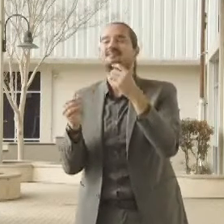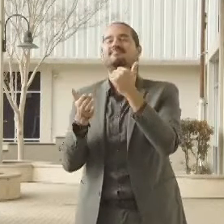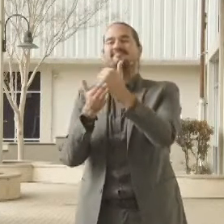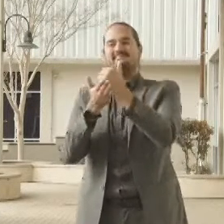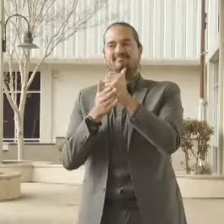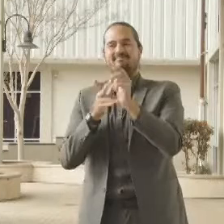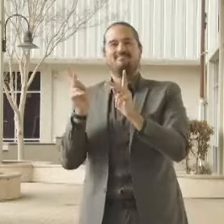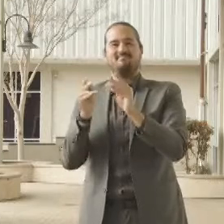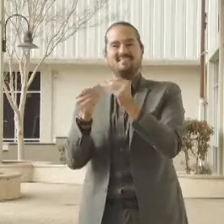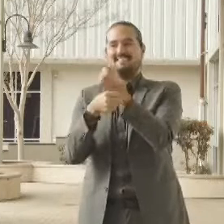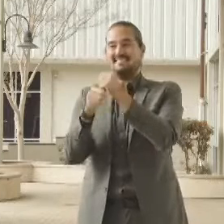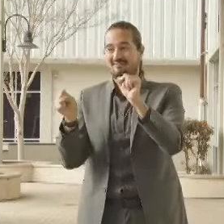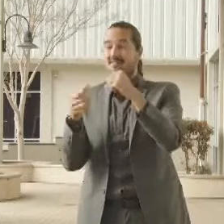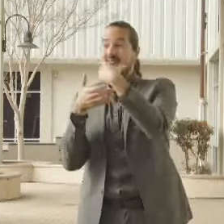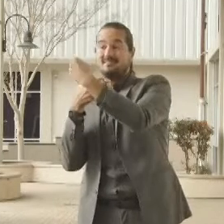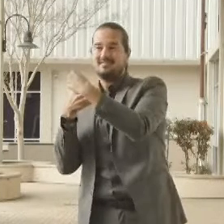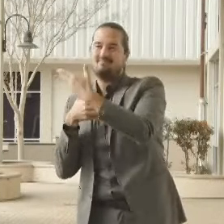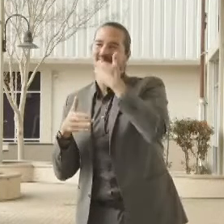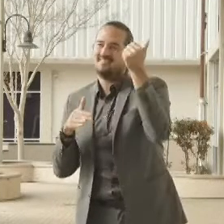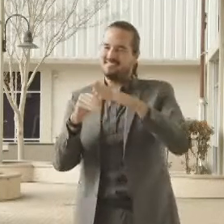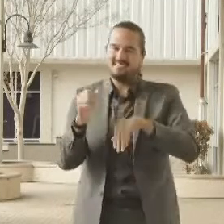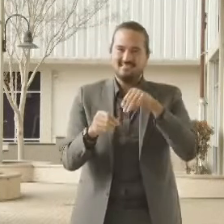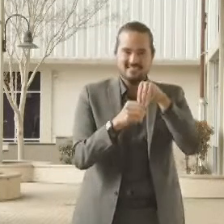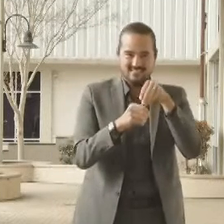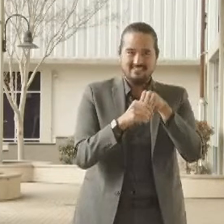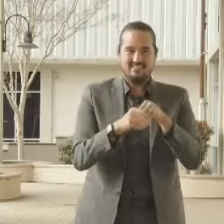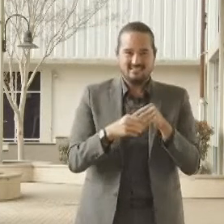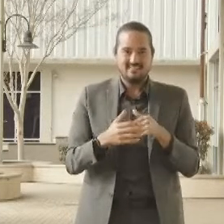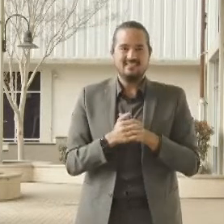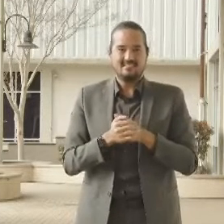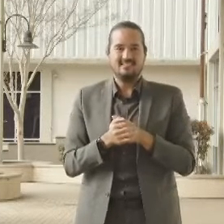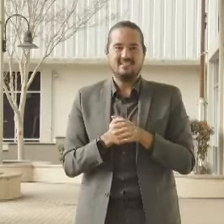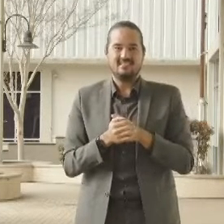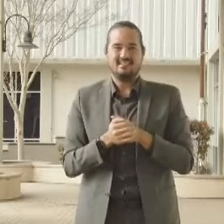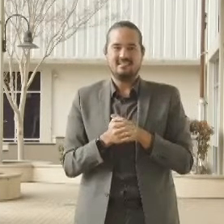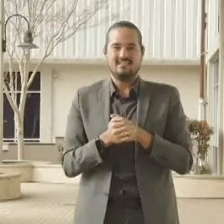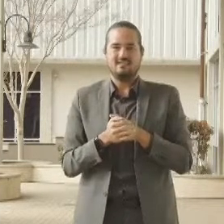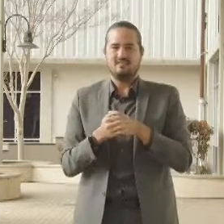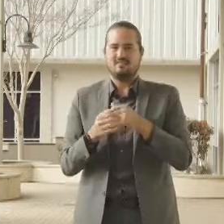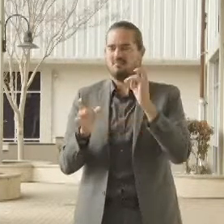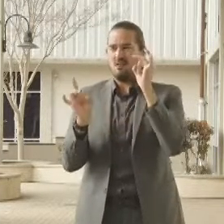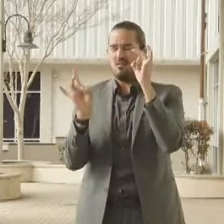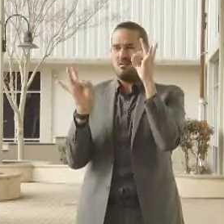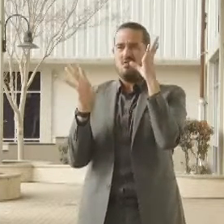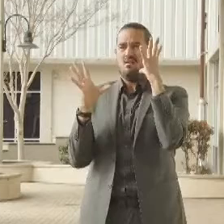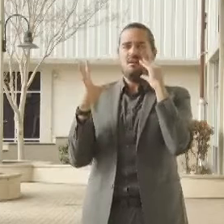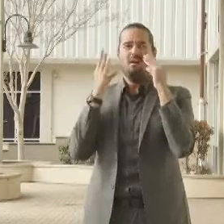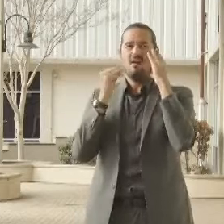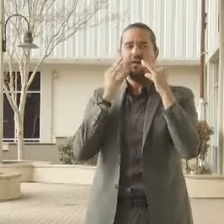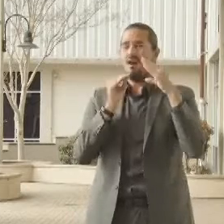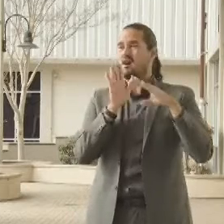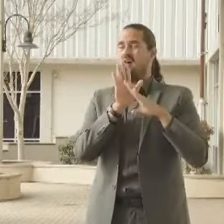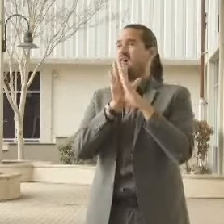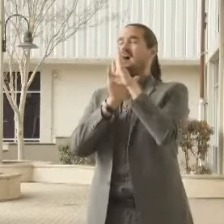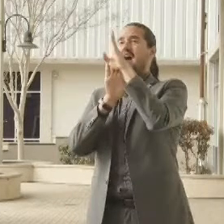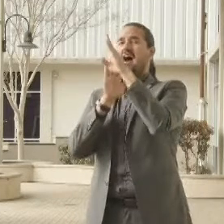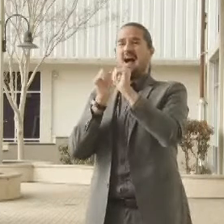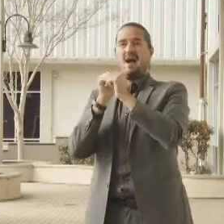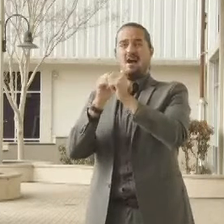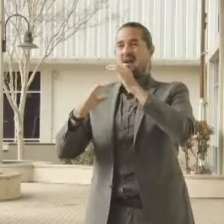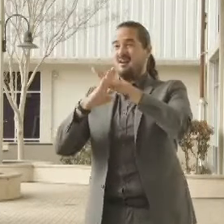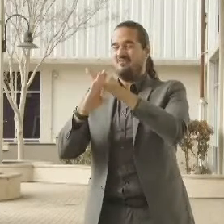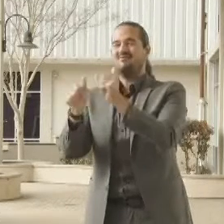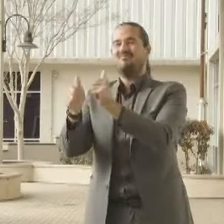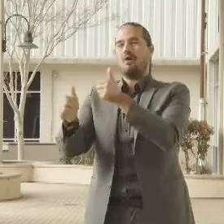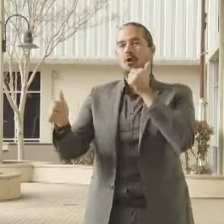when things are bad that we need to avoid gatherings, particularly large gatherings. So we know all of this, and we've been practicing this